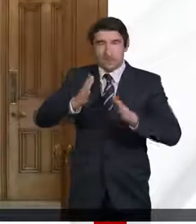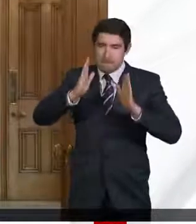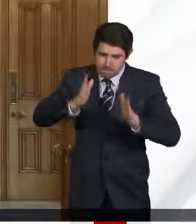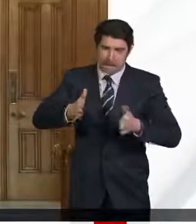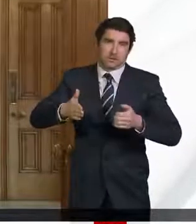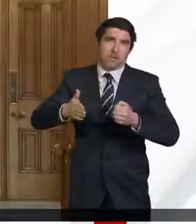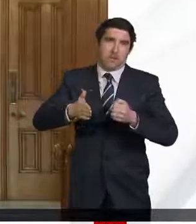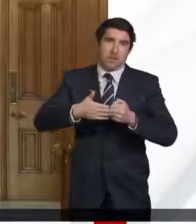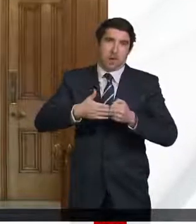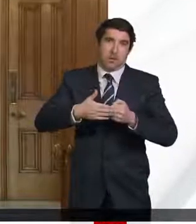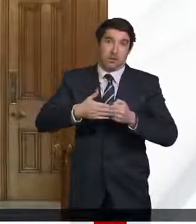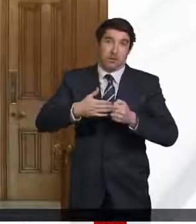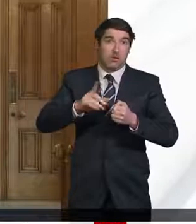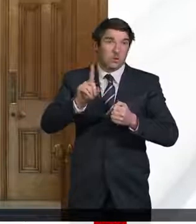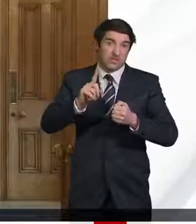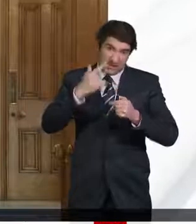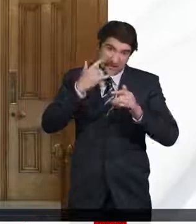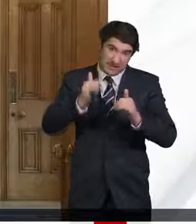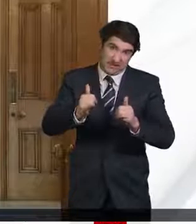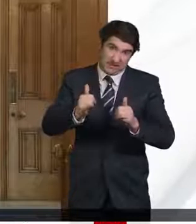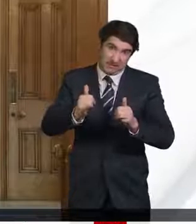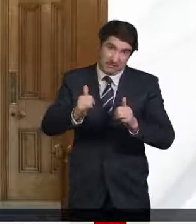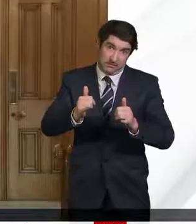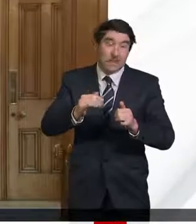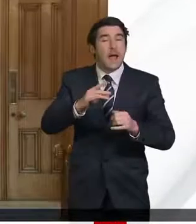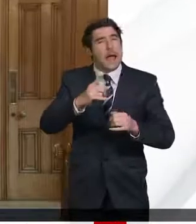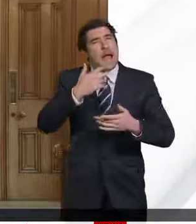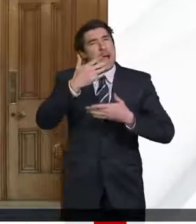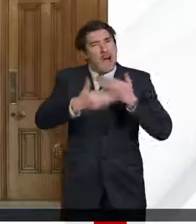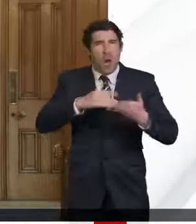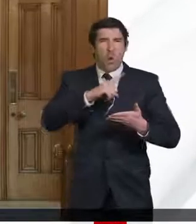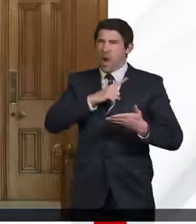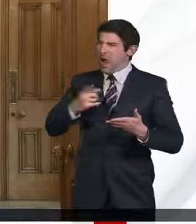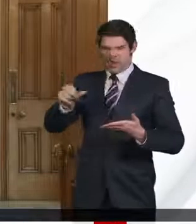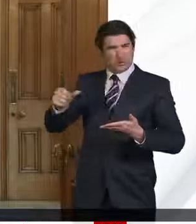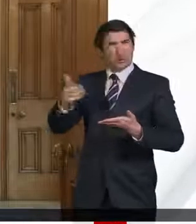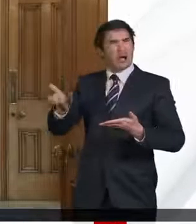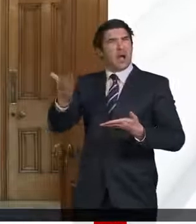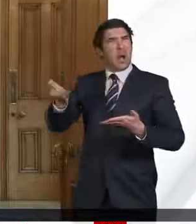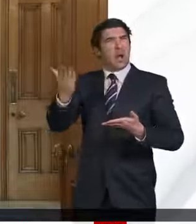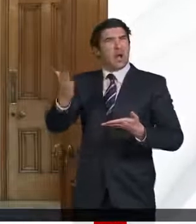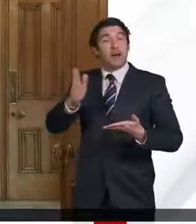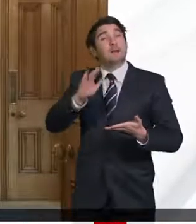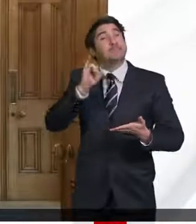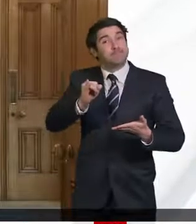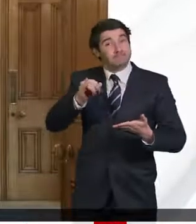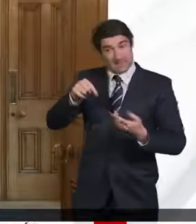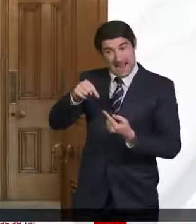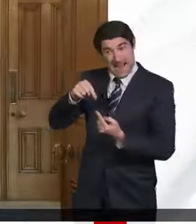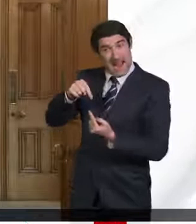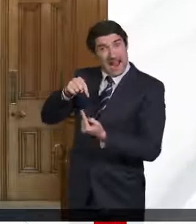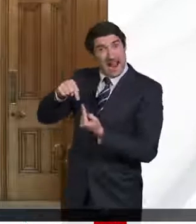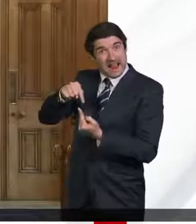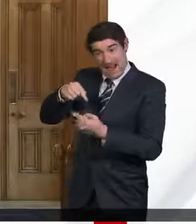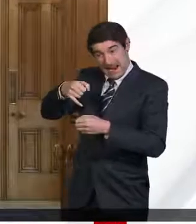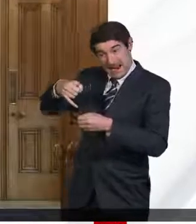chemical reagents which are necessary in the testing. The Prime Minister and the Health Secretary are working with companies worldwide to